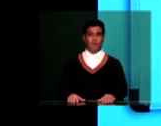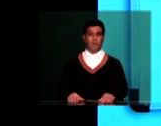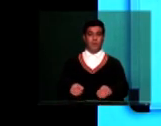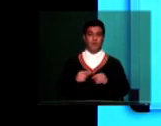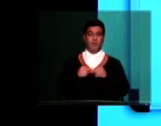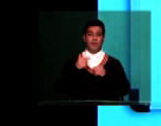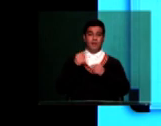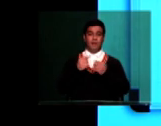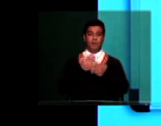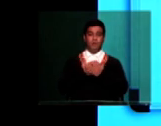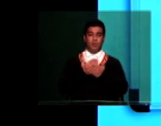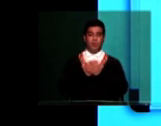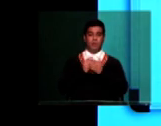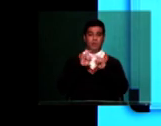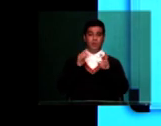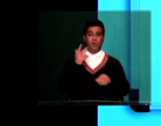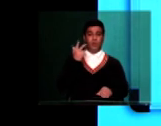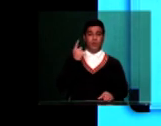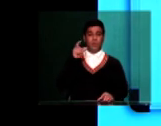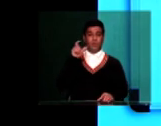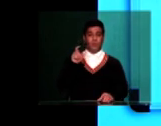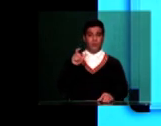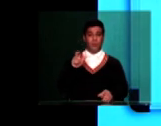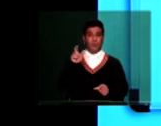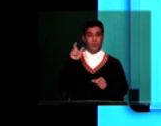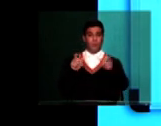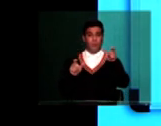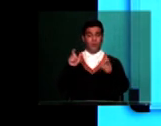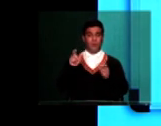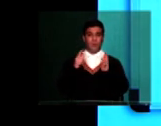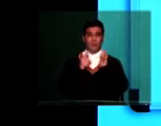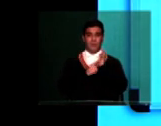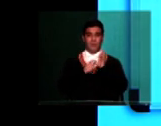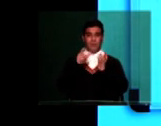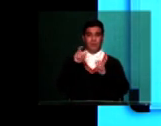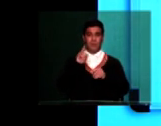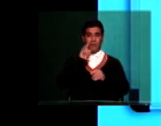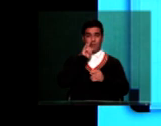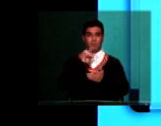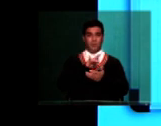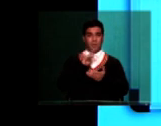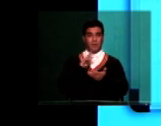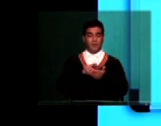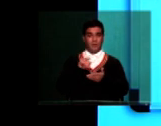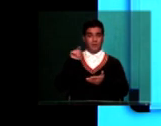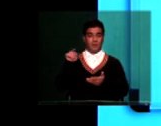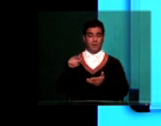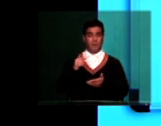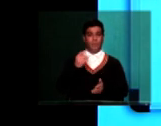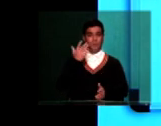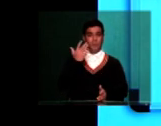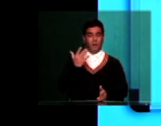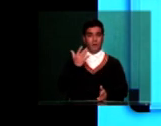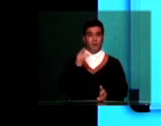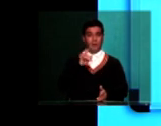Keyingi misolimizda 31 nafar fuqarodan 7 nafari Samarqand shahrida, 5 nafari